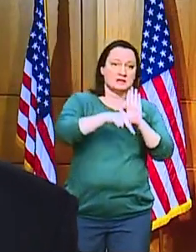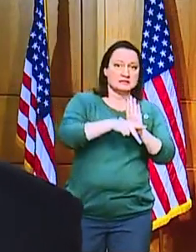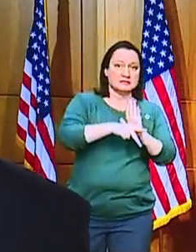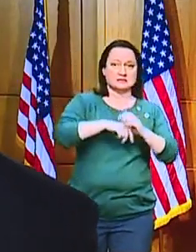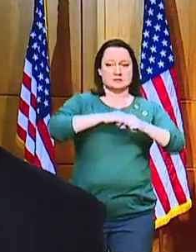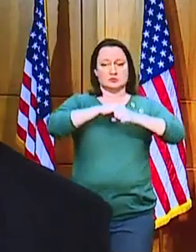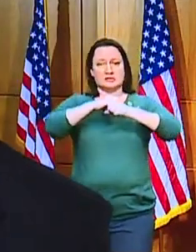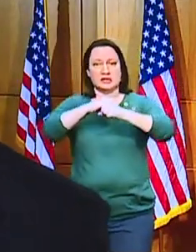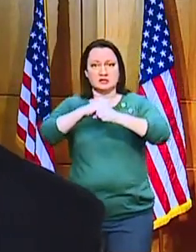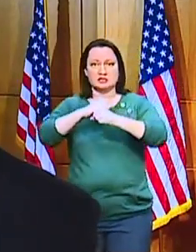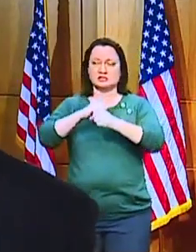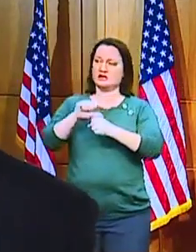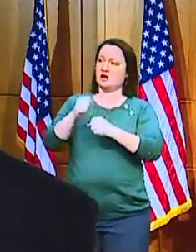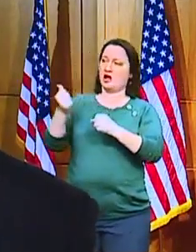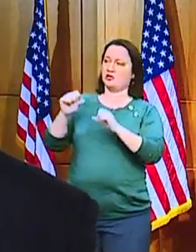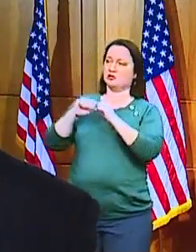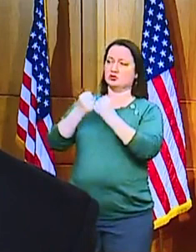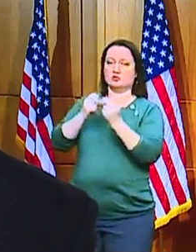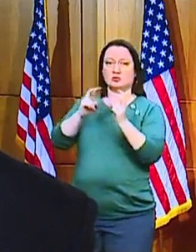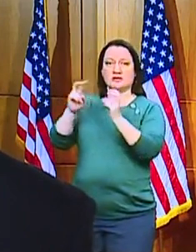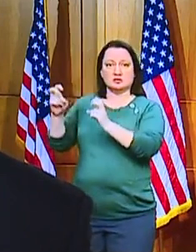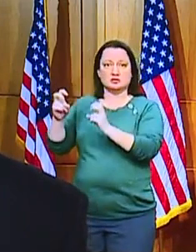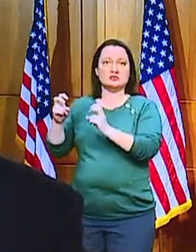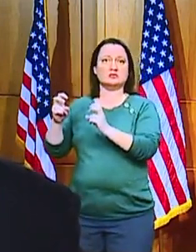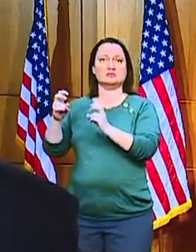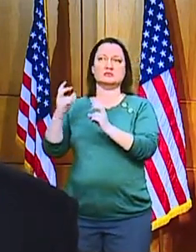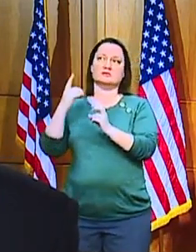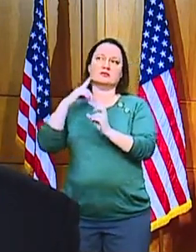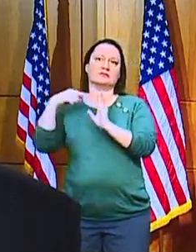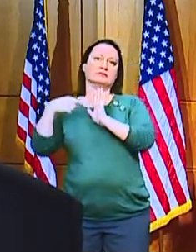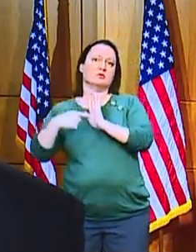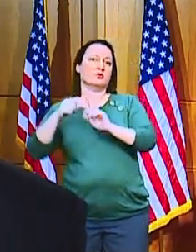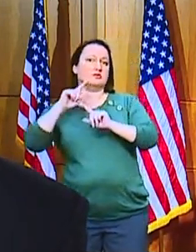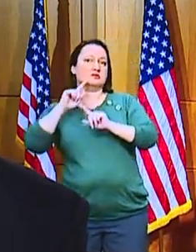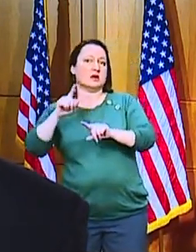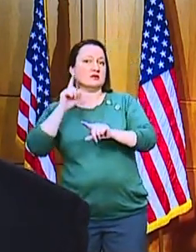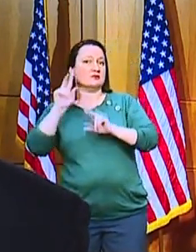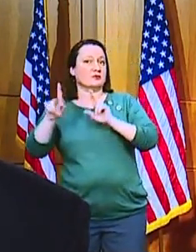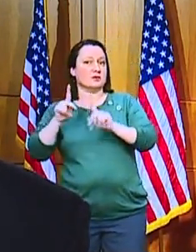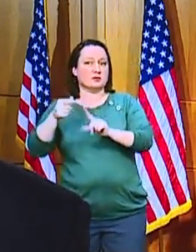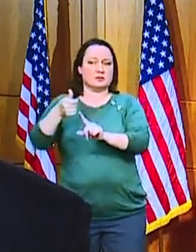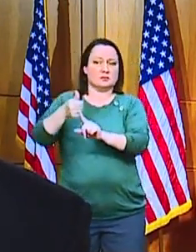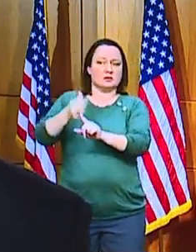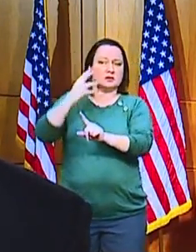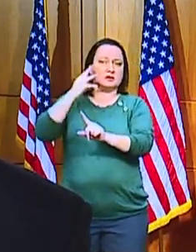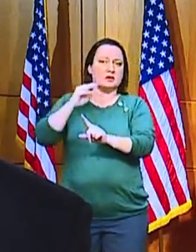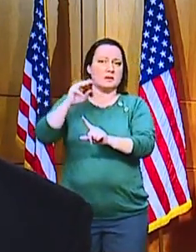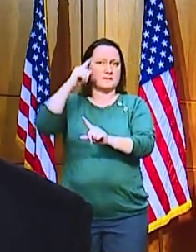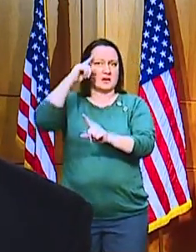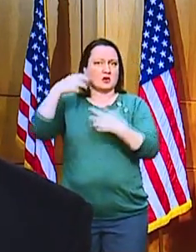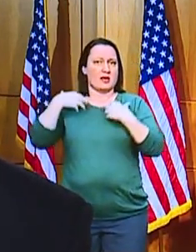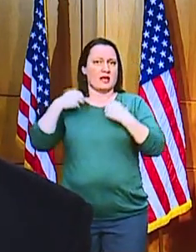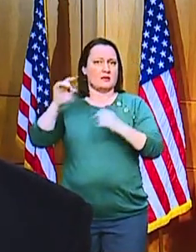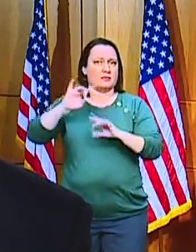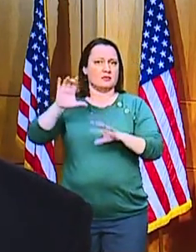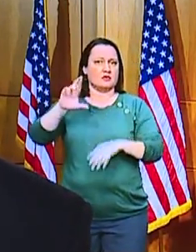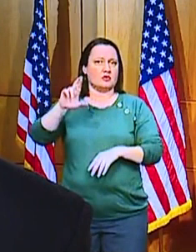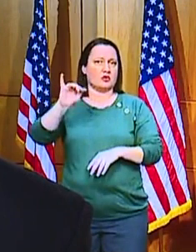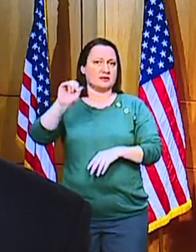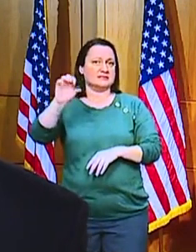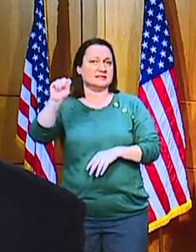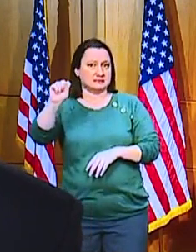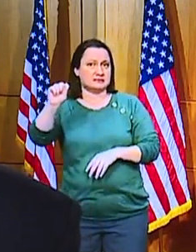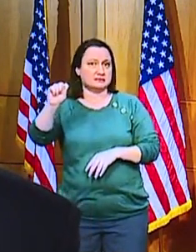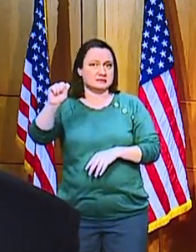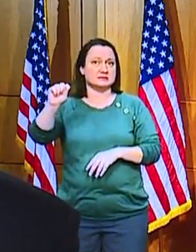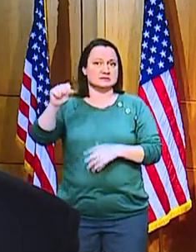Tom and Anita, Governor Northam said school will resume in the fall in a phased-in approach, and there will be